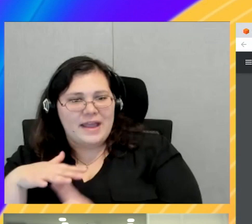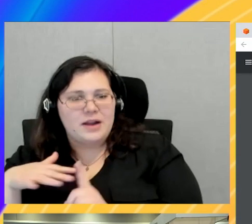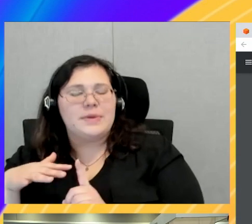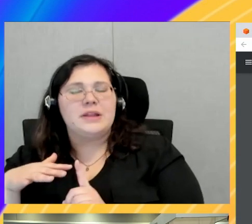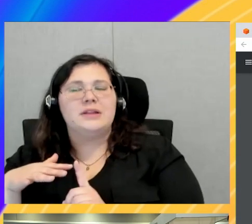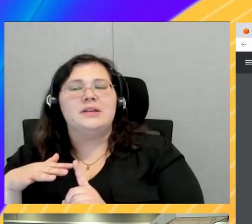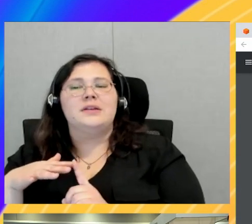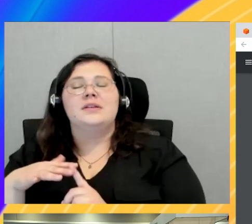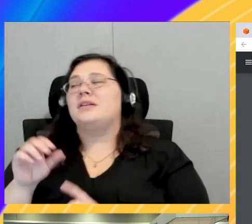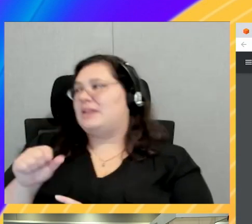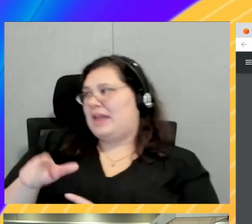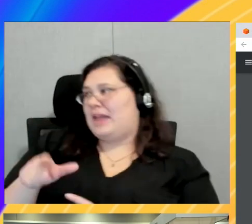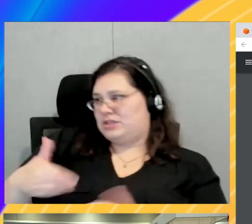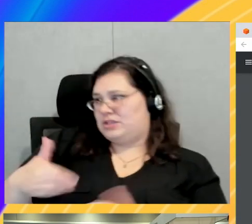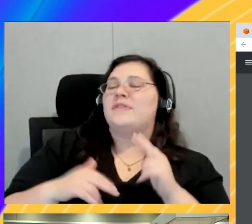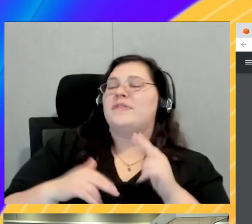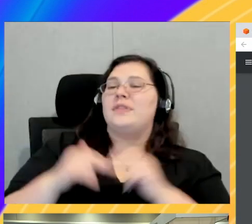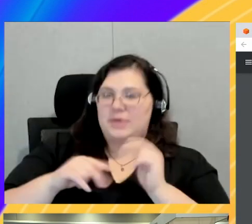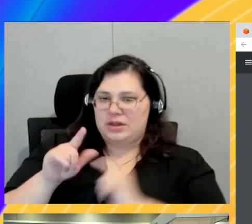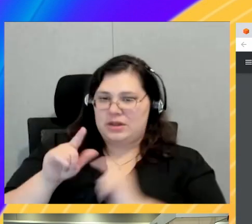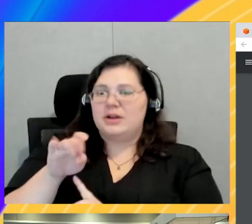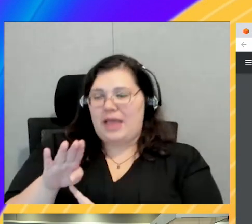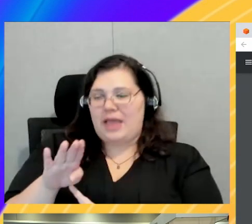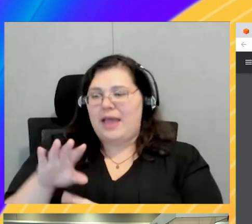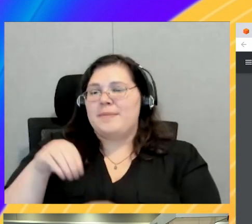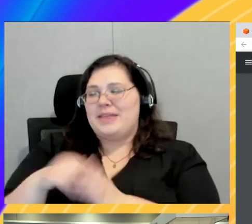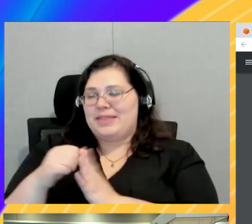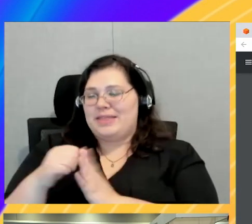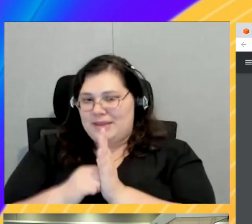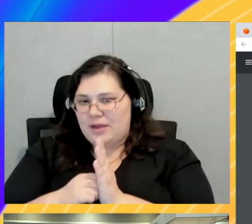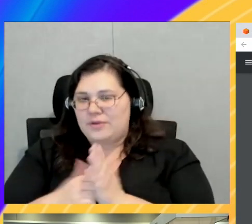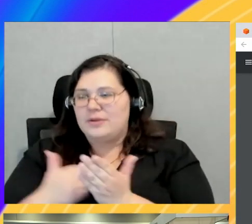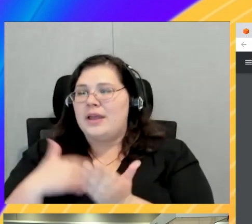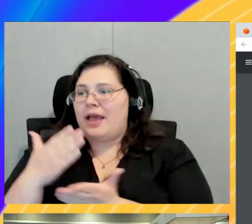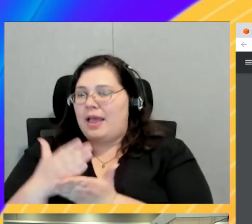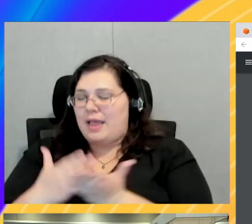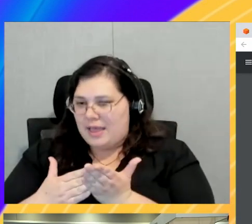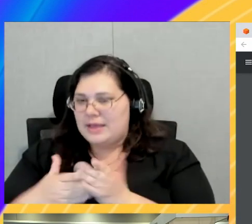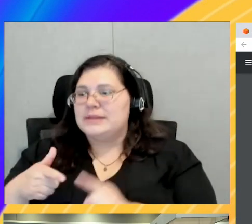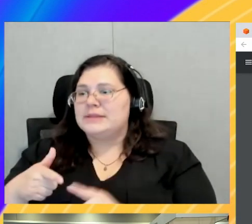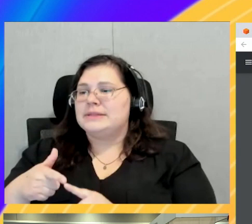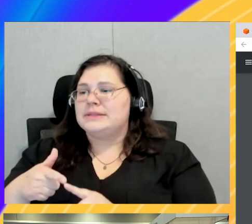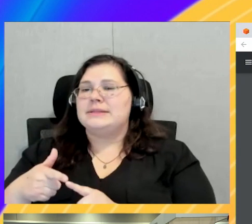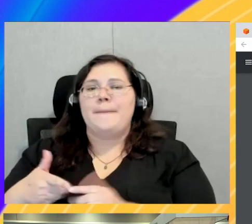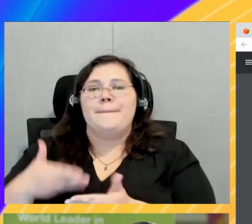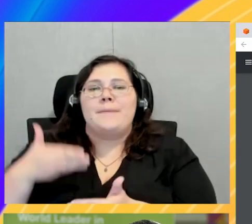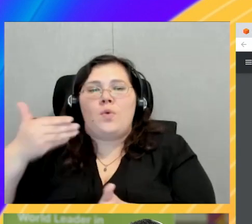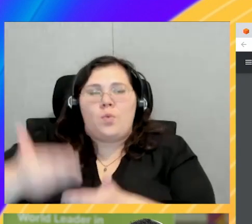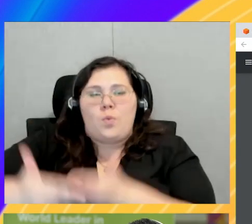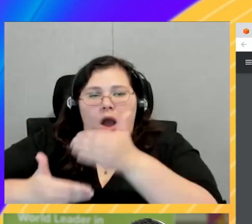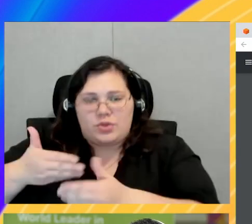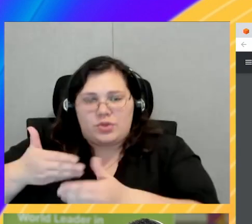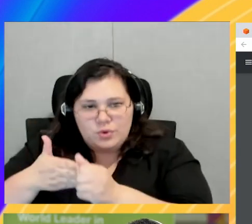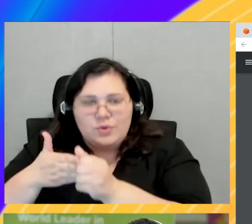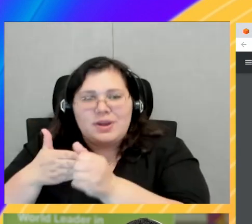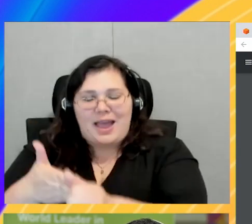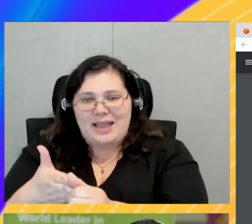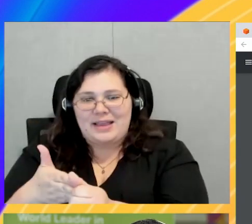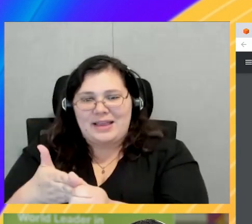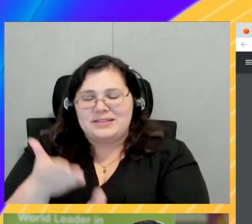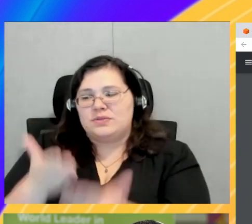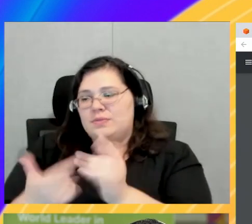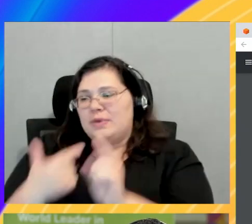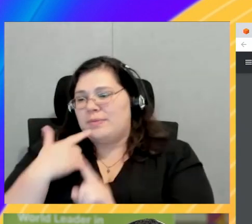it's going to do that for you in the account. There are some walkthrough guides where it may say, go ahead and launch this in your own account,